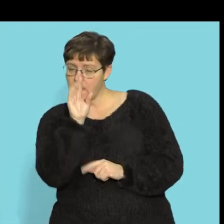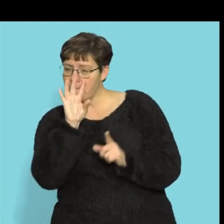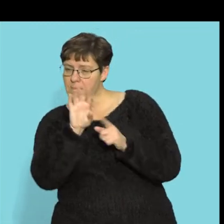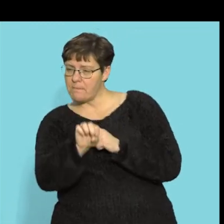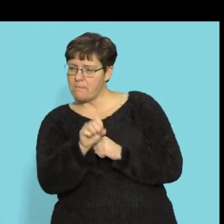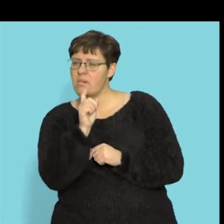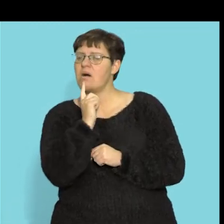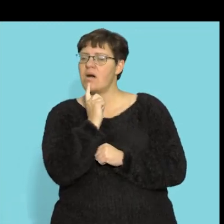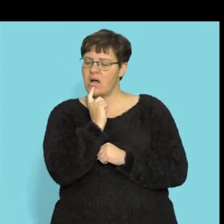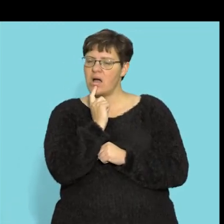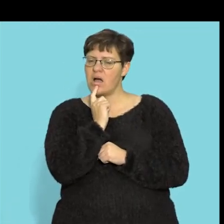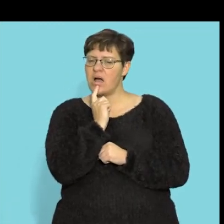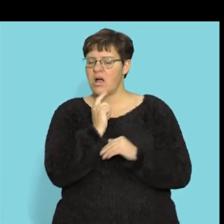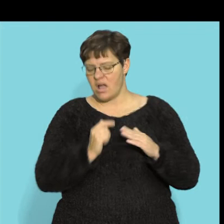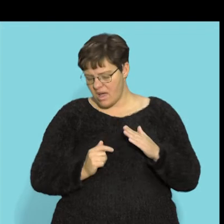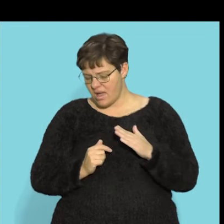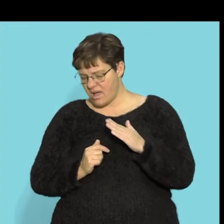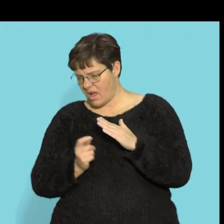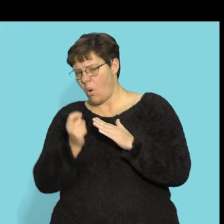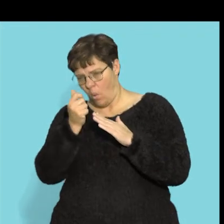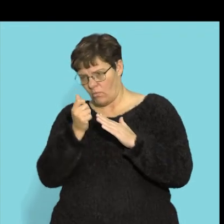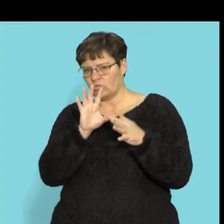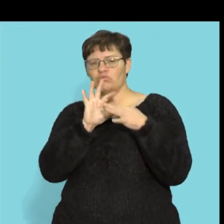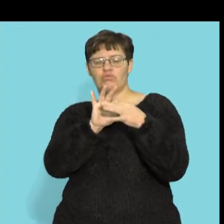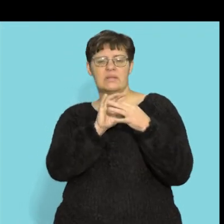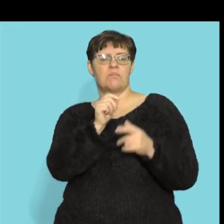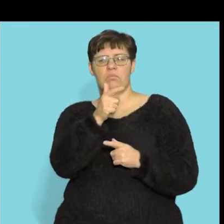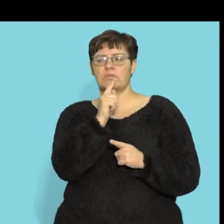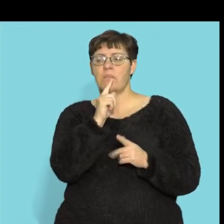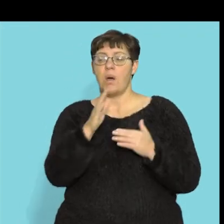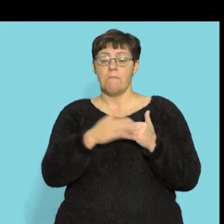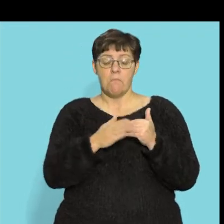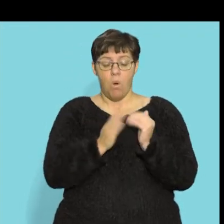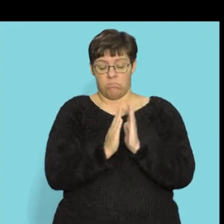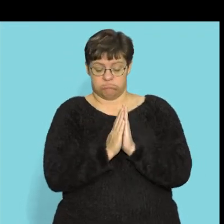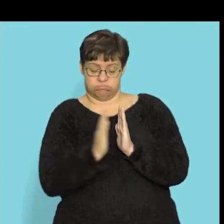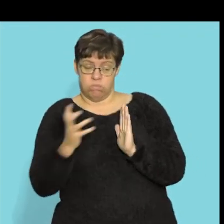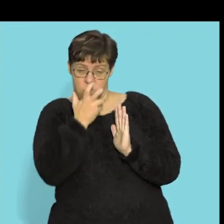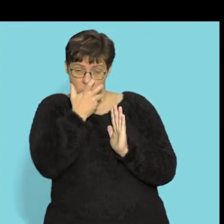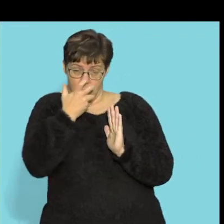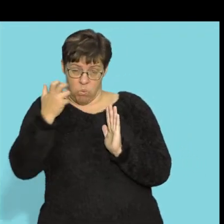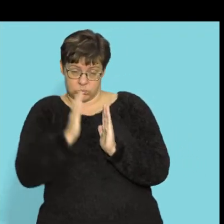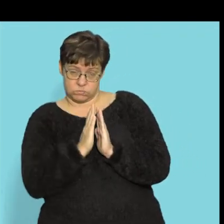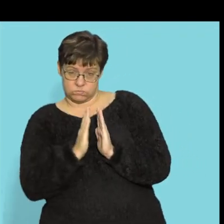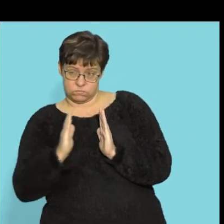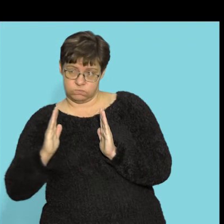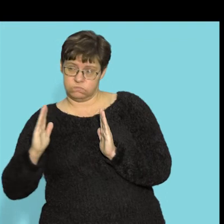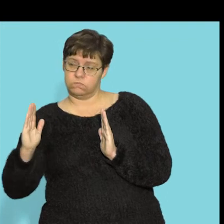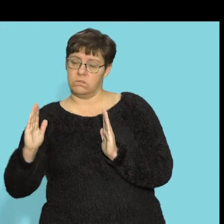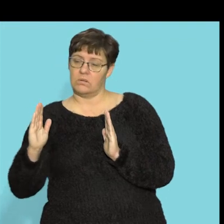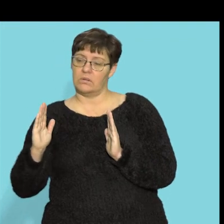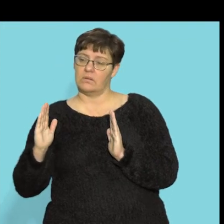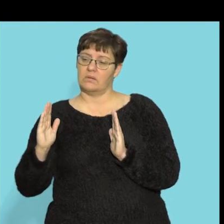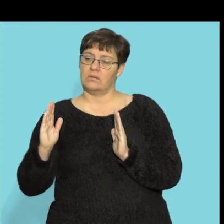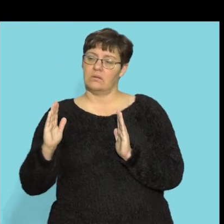you realize that there is a more or less linear relationship. But as we increase the temperature, there's that